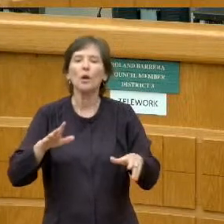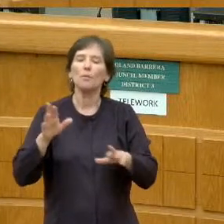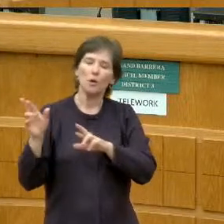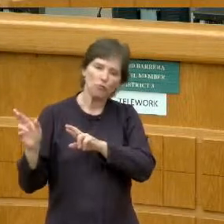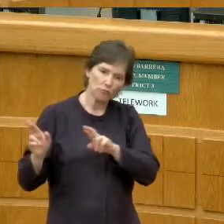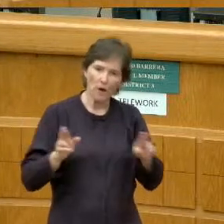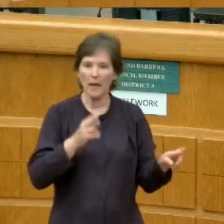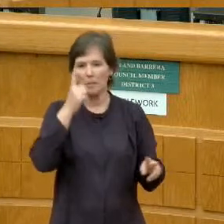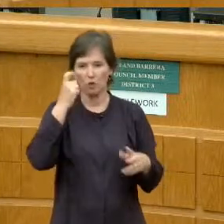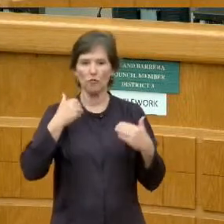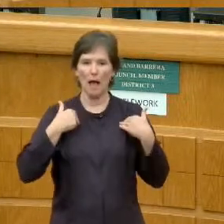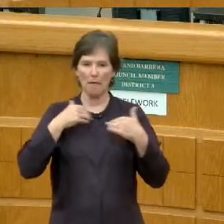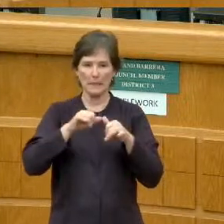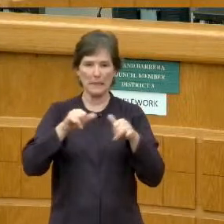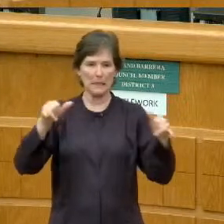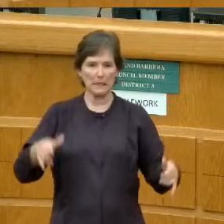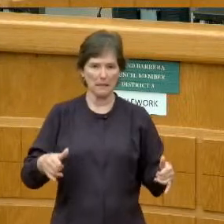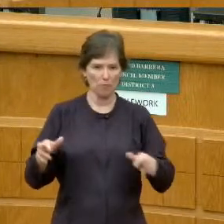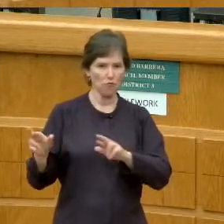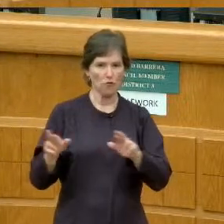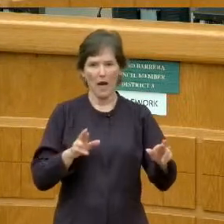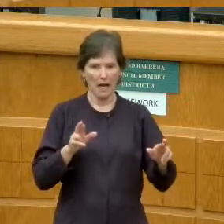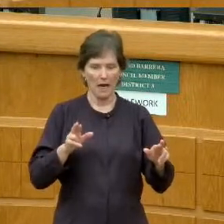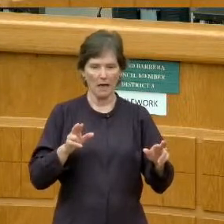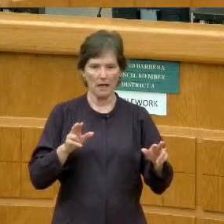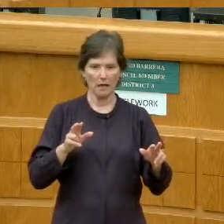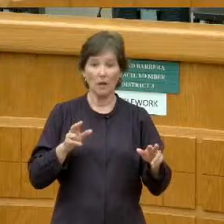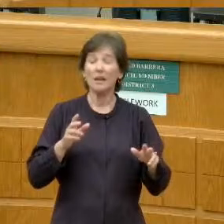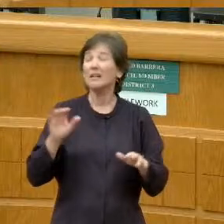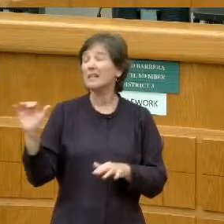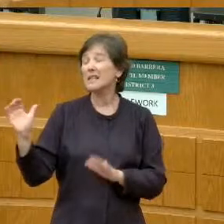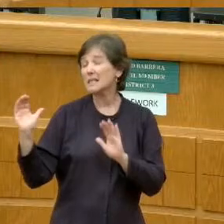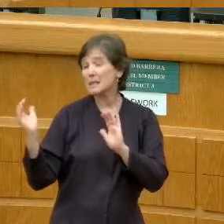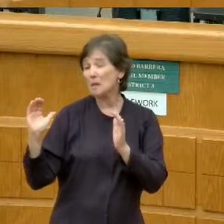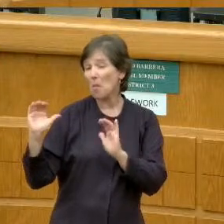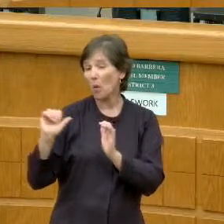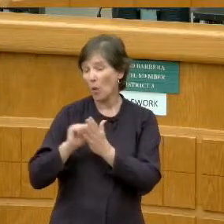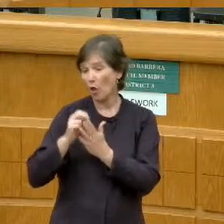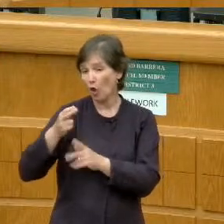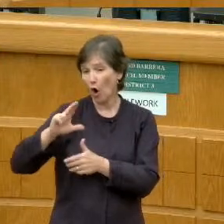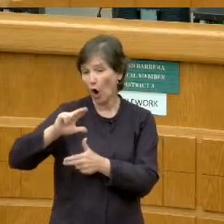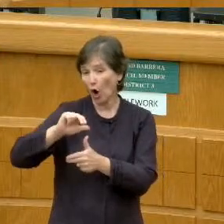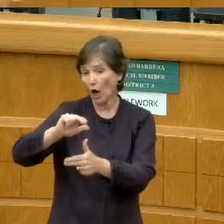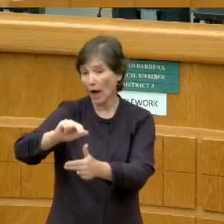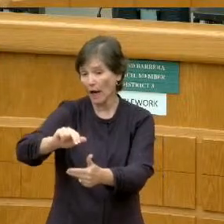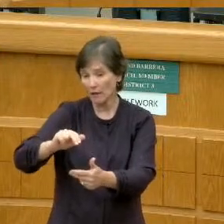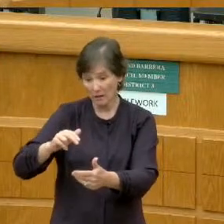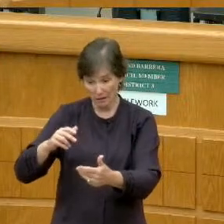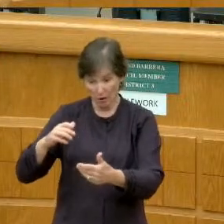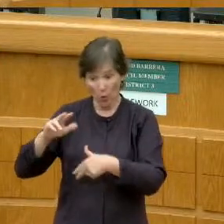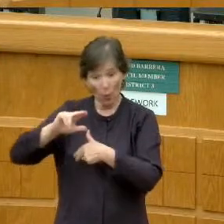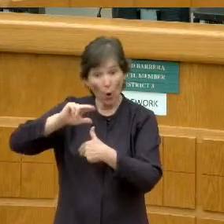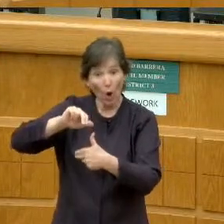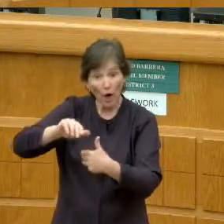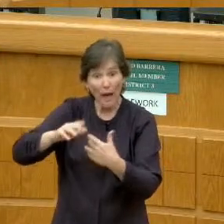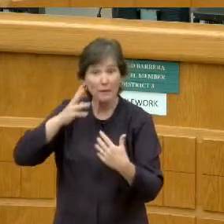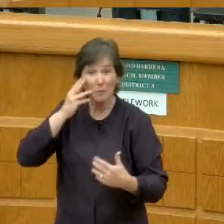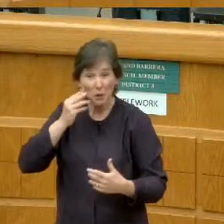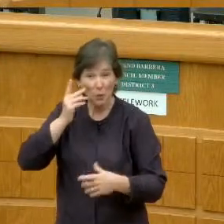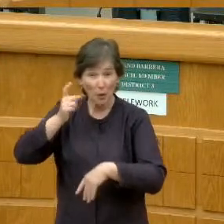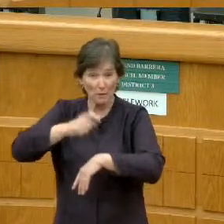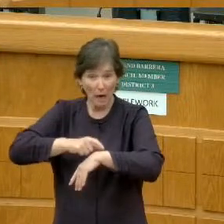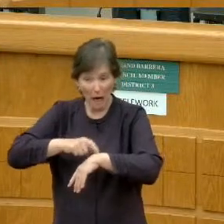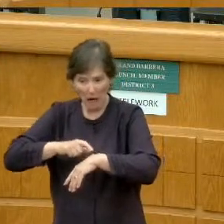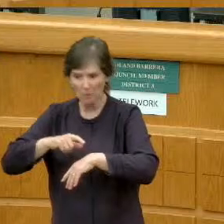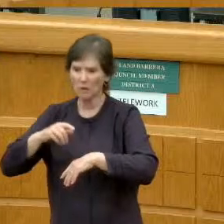different than the way we deal with hurricanes or any other disaster. Once you've gone through it, then you know how to build for it again, and you